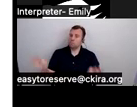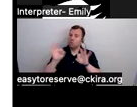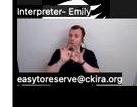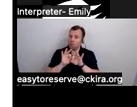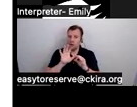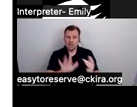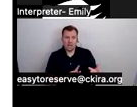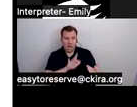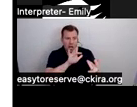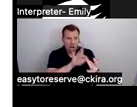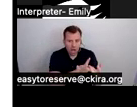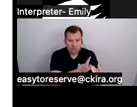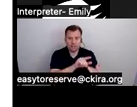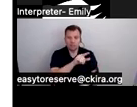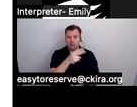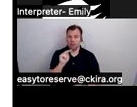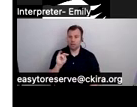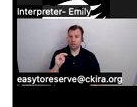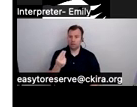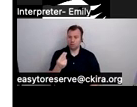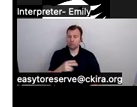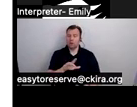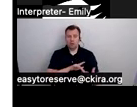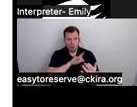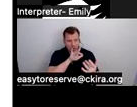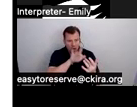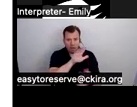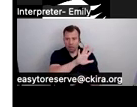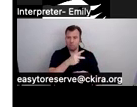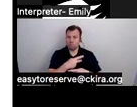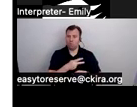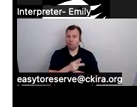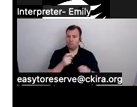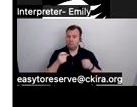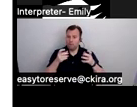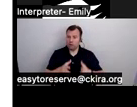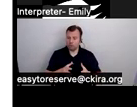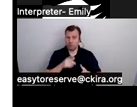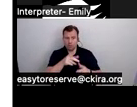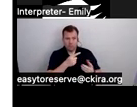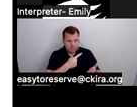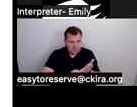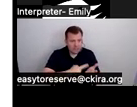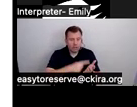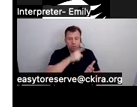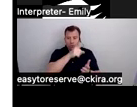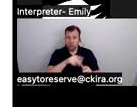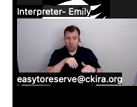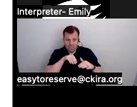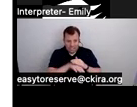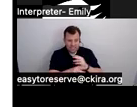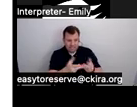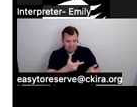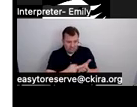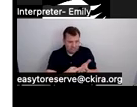contact people at NIH, contact program officers to discuss your projects. And as you go into these sites, you'll see information about